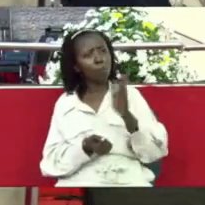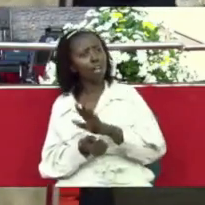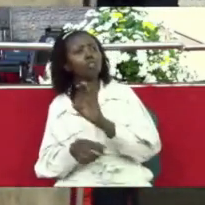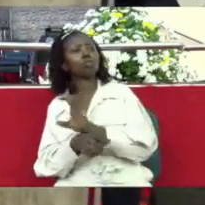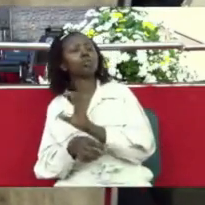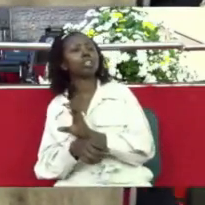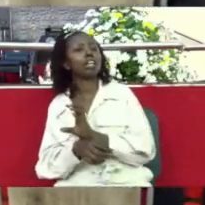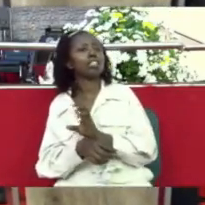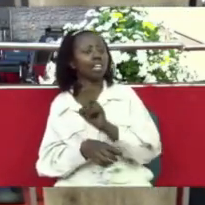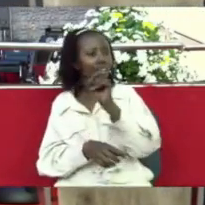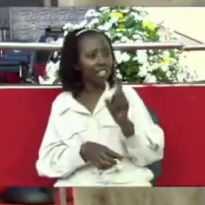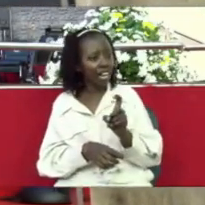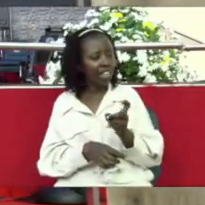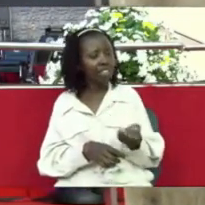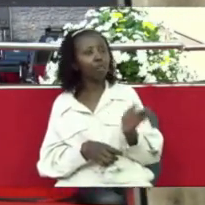and had lost